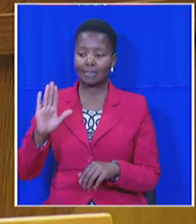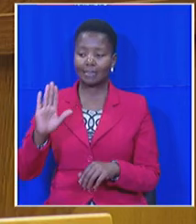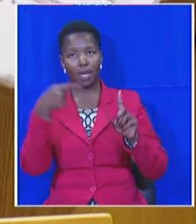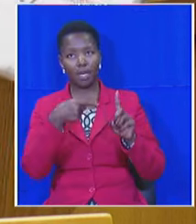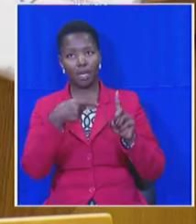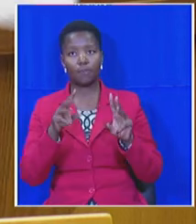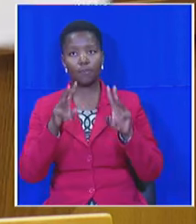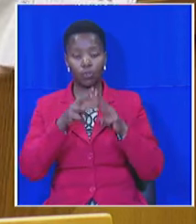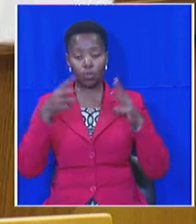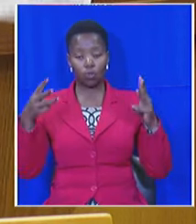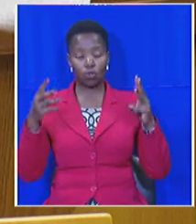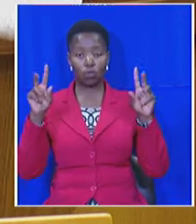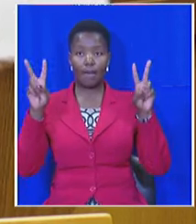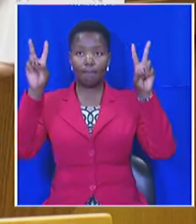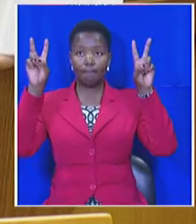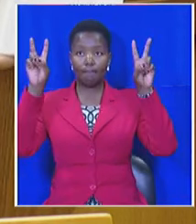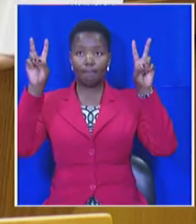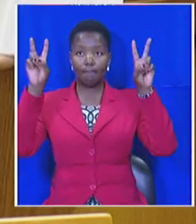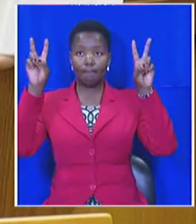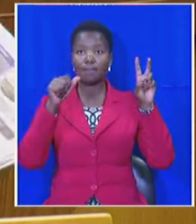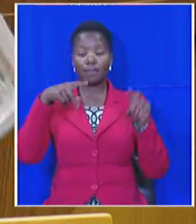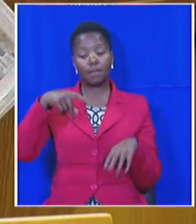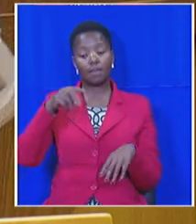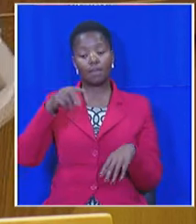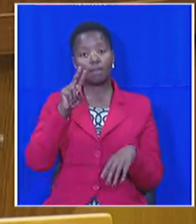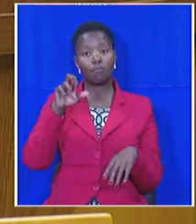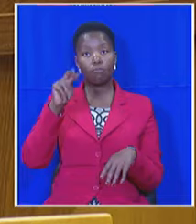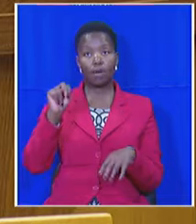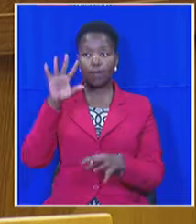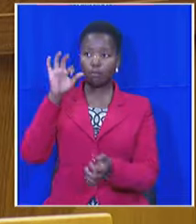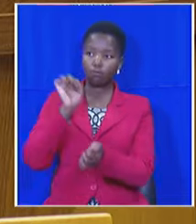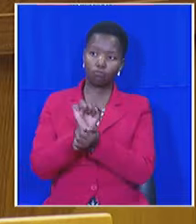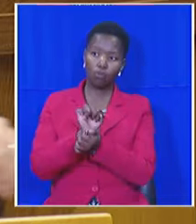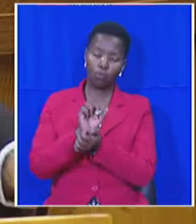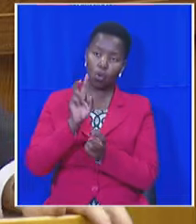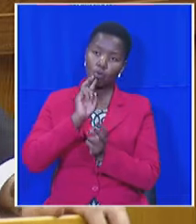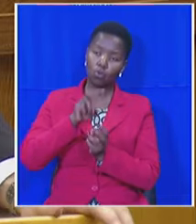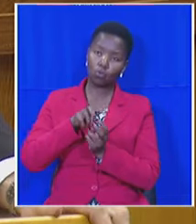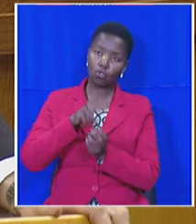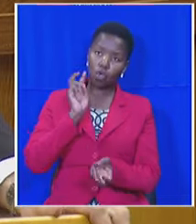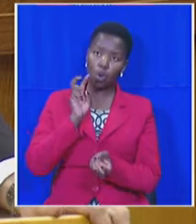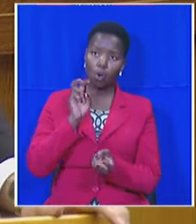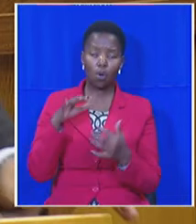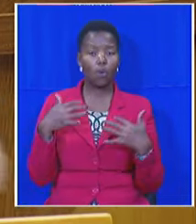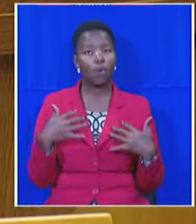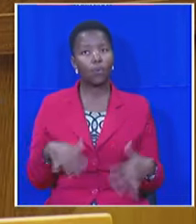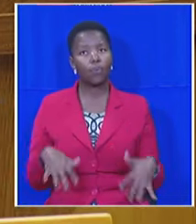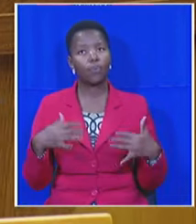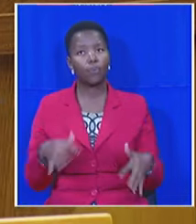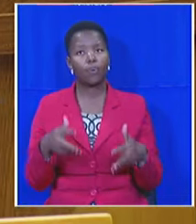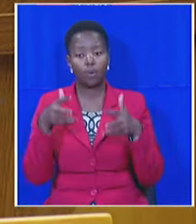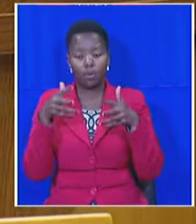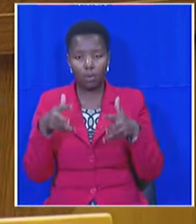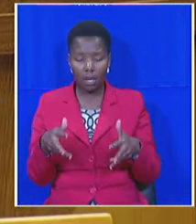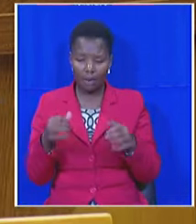newspaper headlines screaming, "Pravin, arrest, shock," which of course triggered an extraordinary